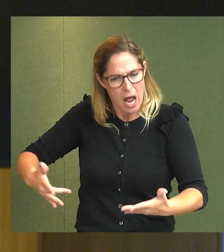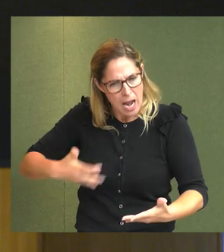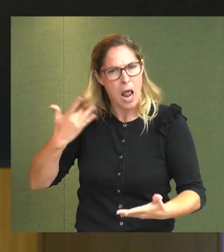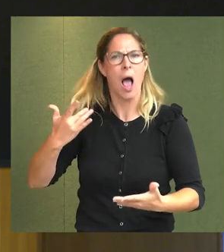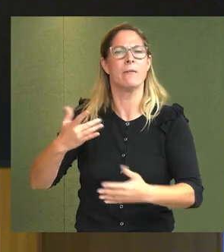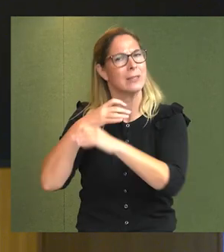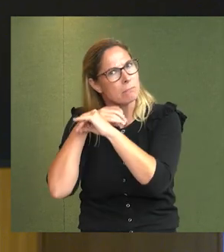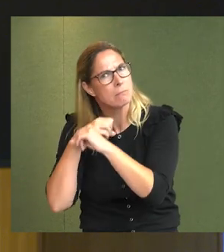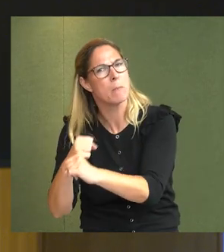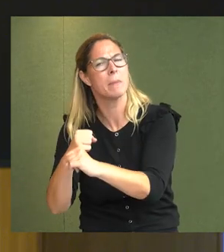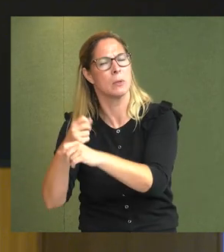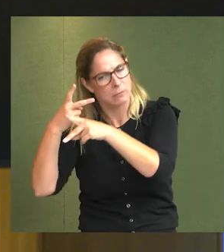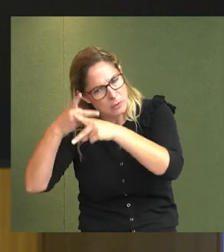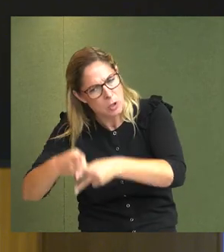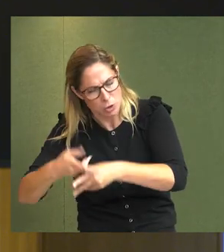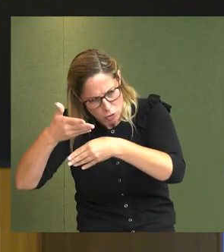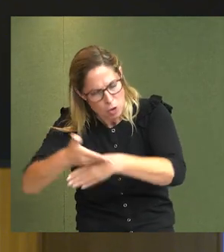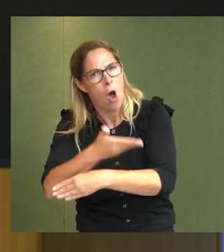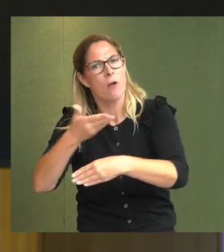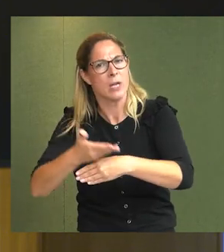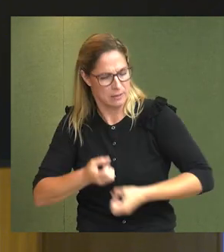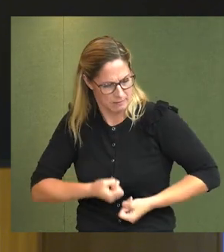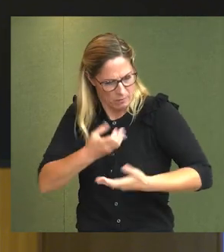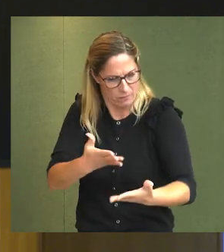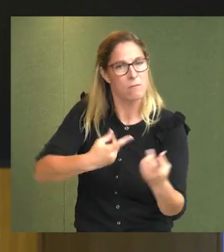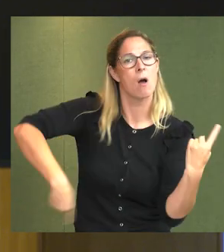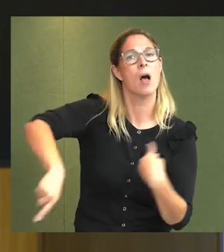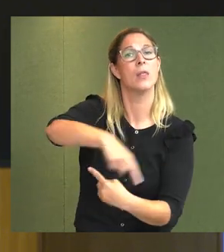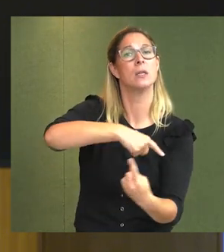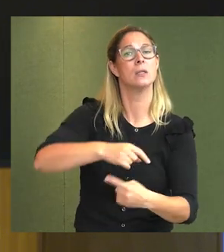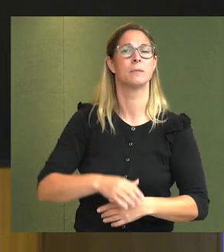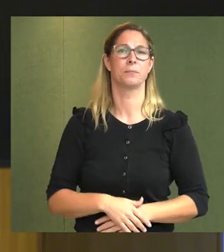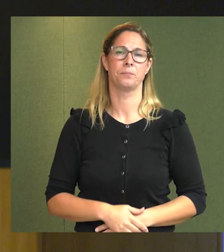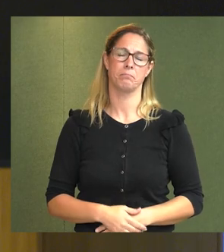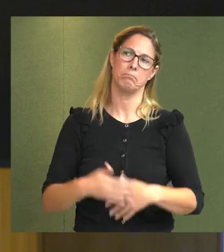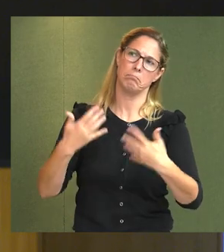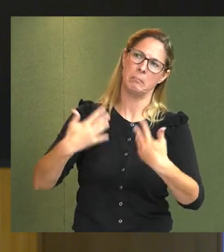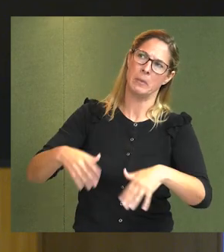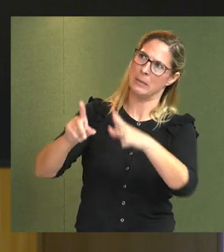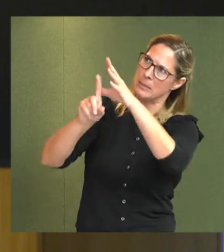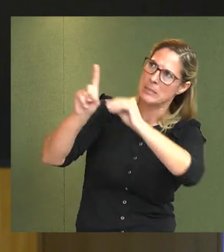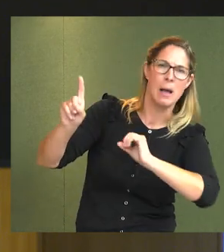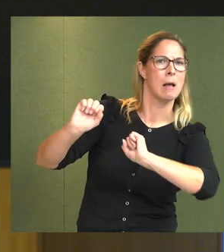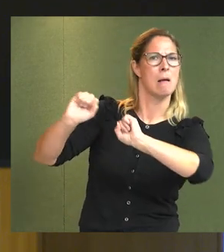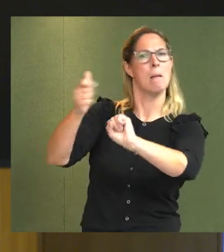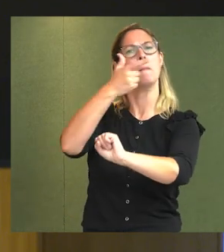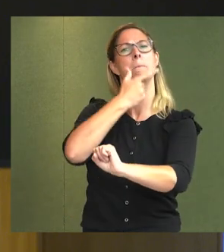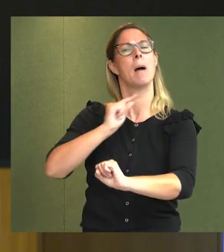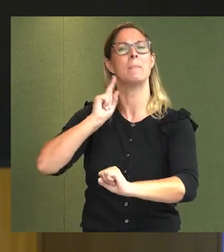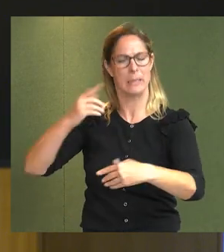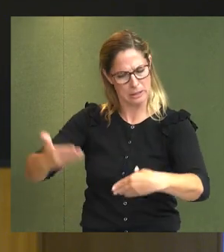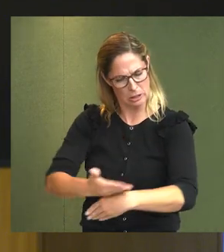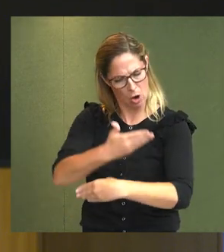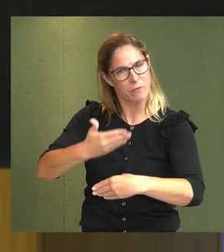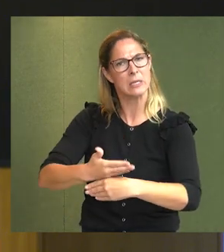others. Inspired by the Queen's public service and her sense of duty, it's in her